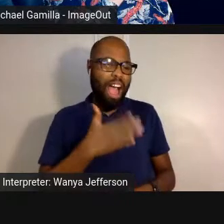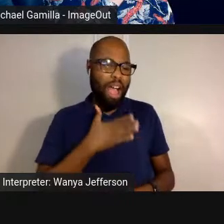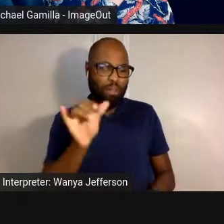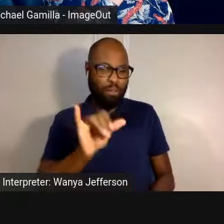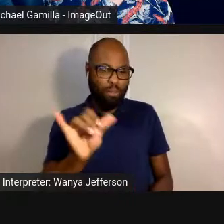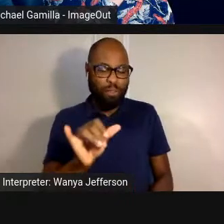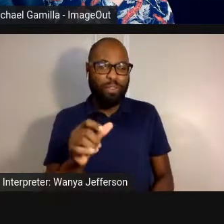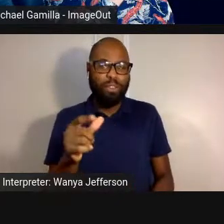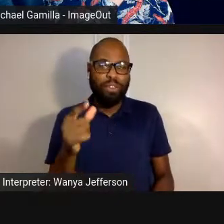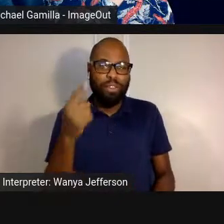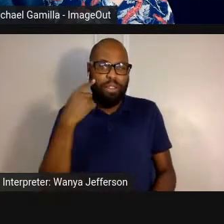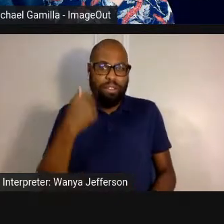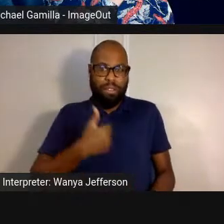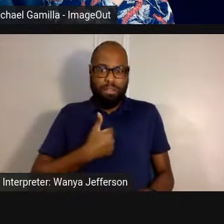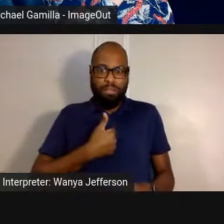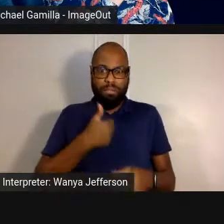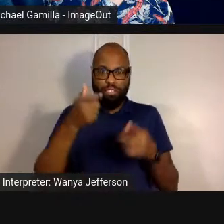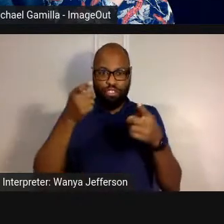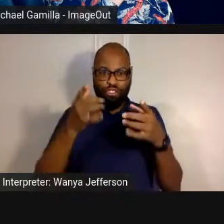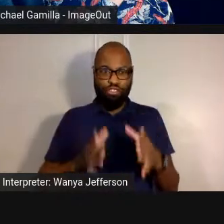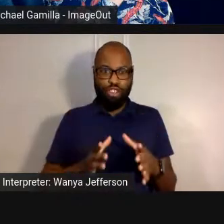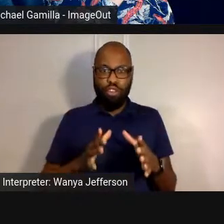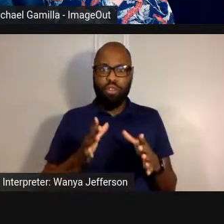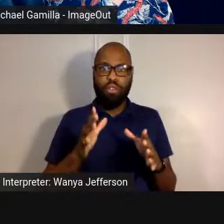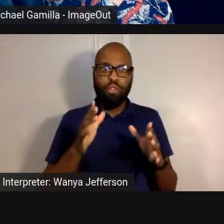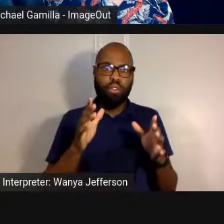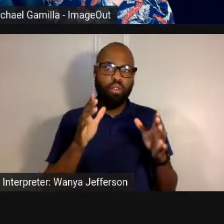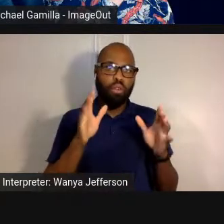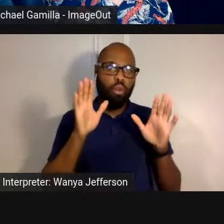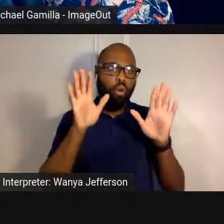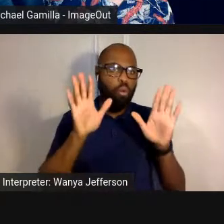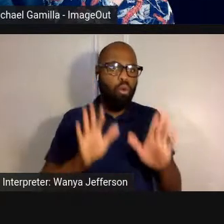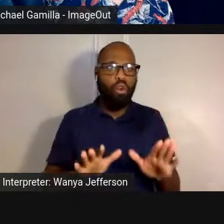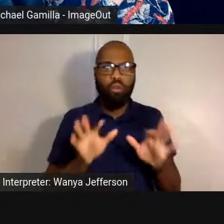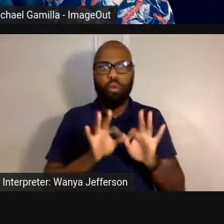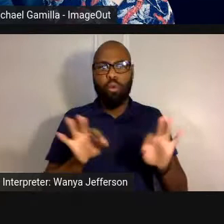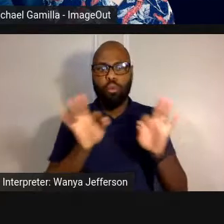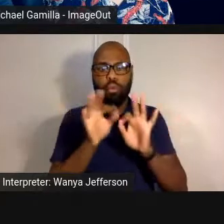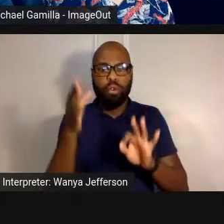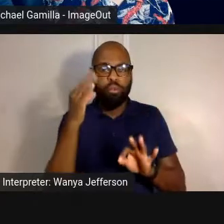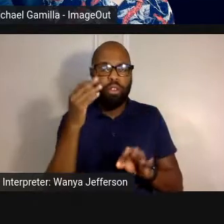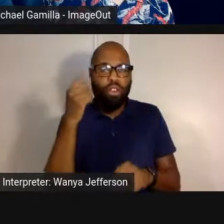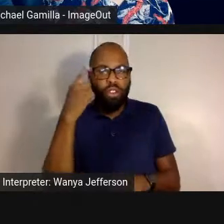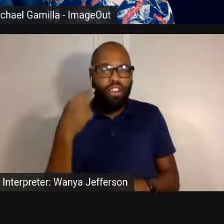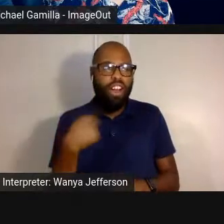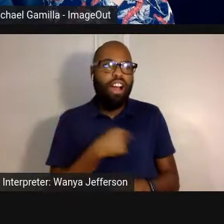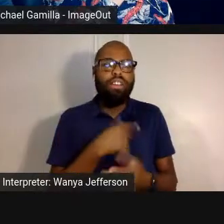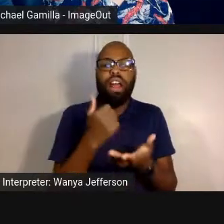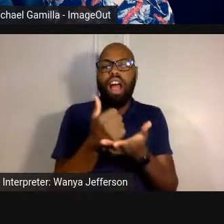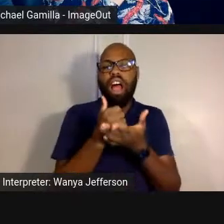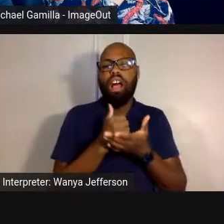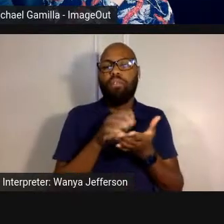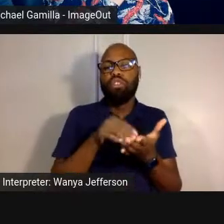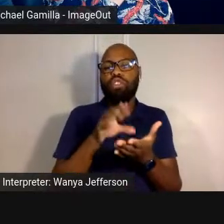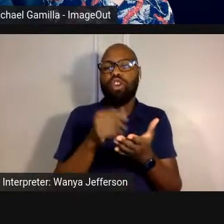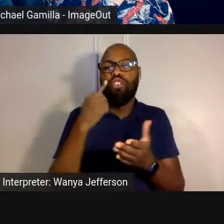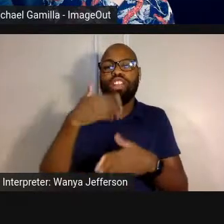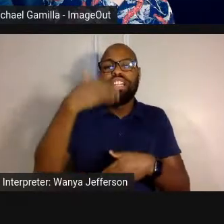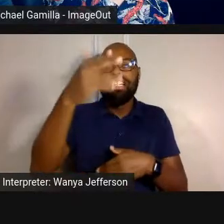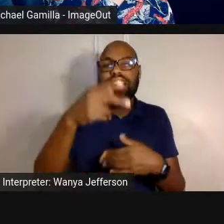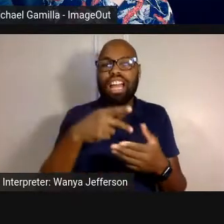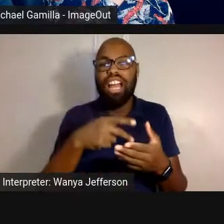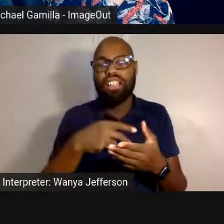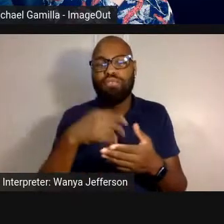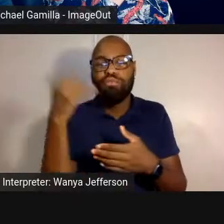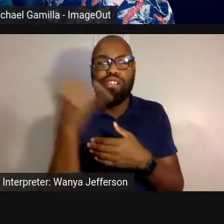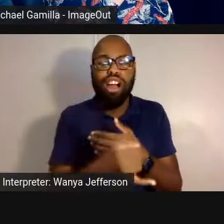I think as a director, I think this was a wonderful and important experience for us, and that helped us learn for the next projects and helped us also kind